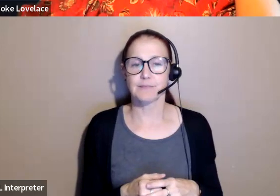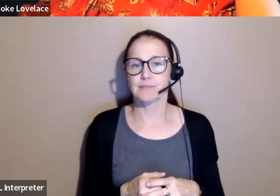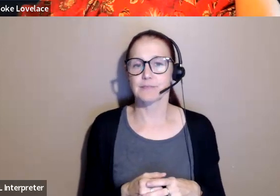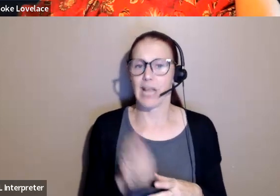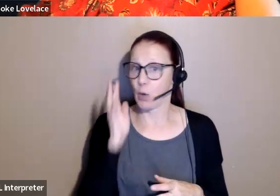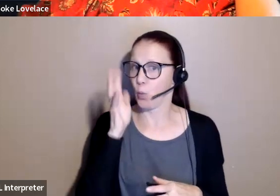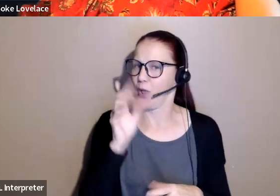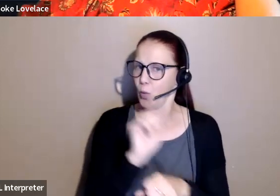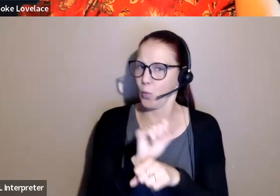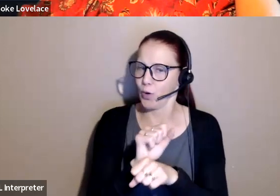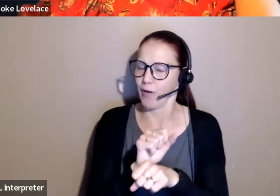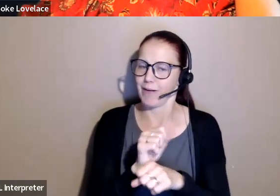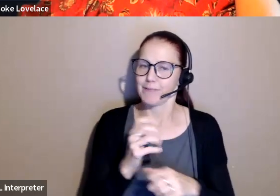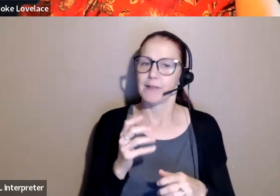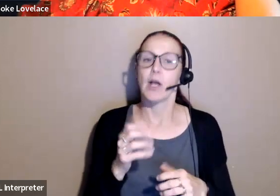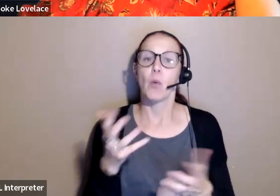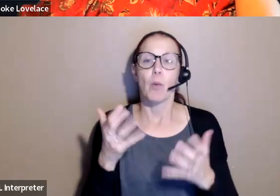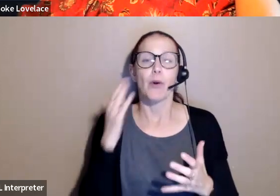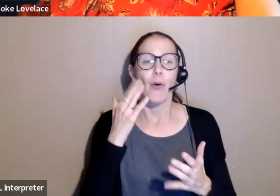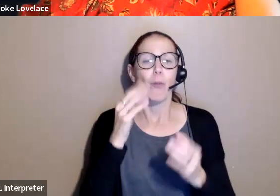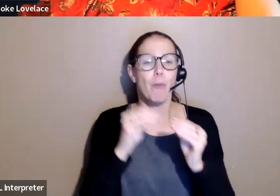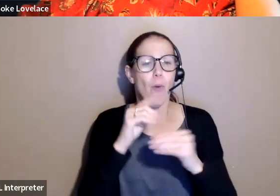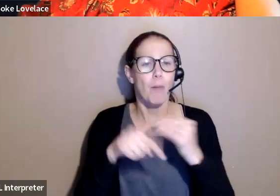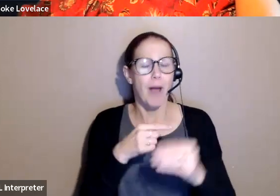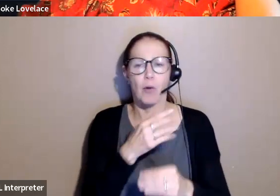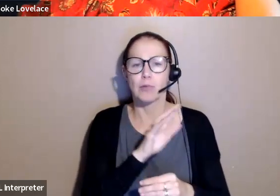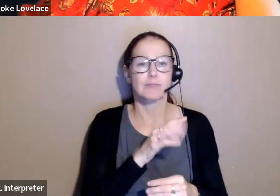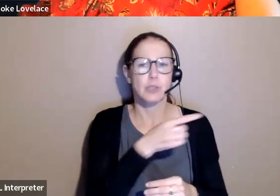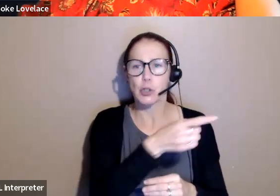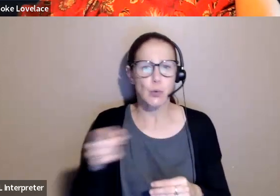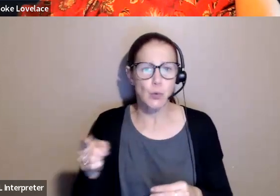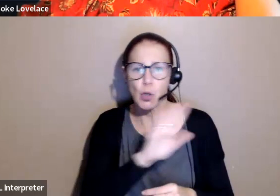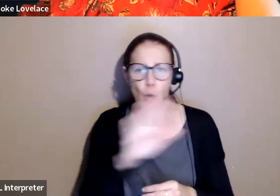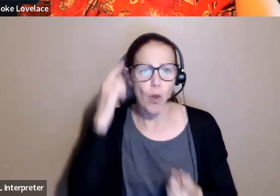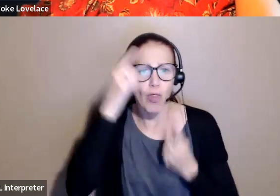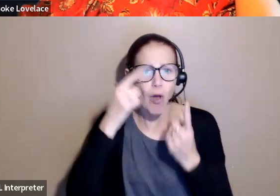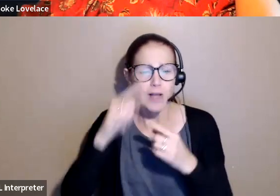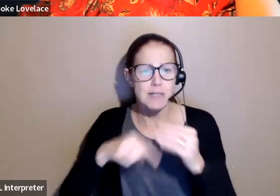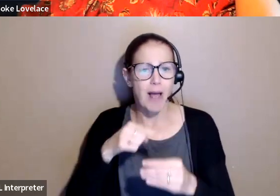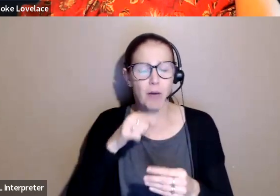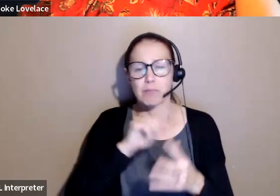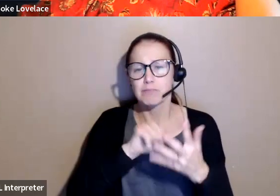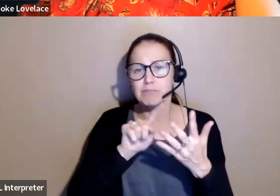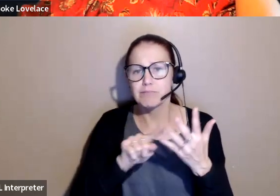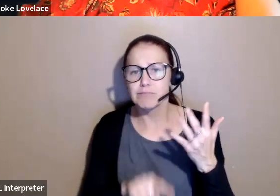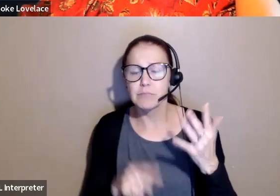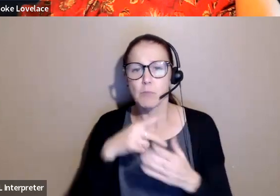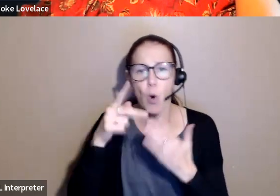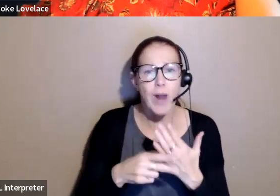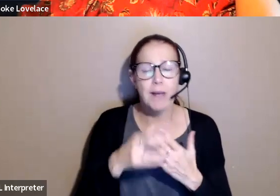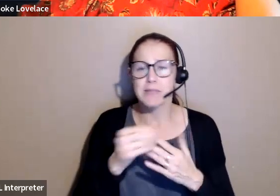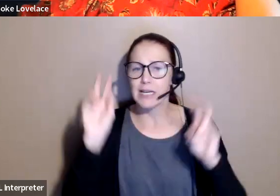on, and we want to know more about what you think about these programs and issues,